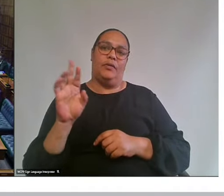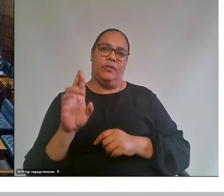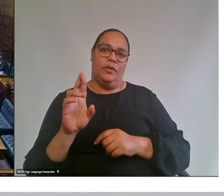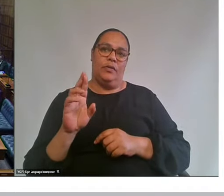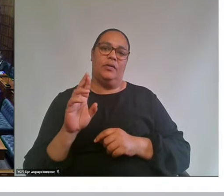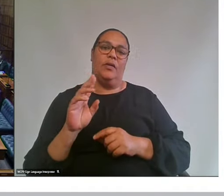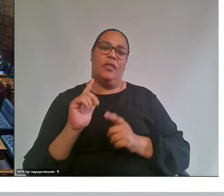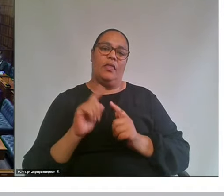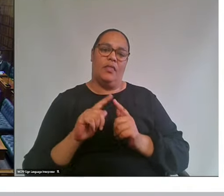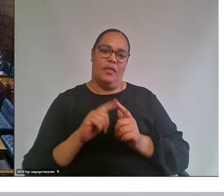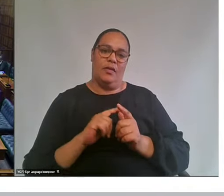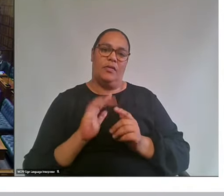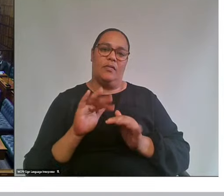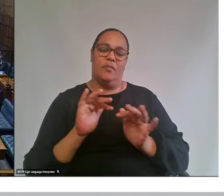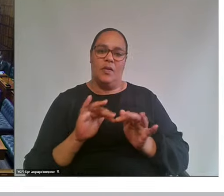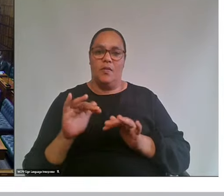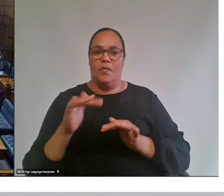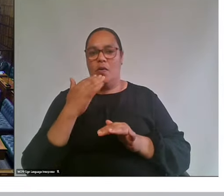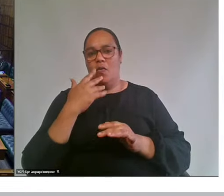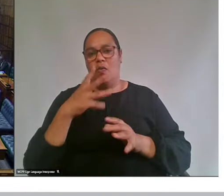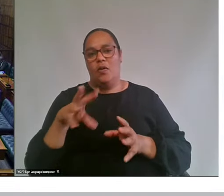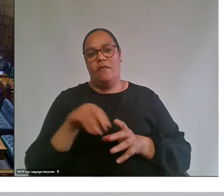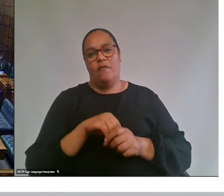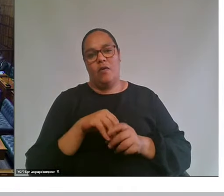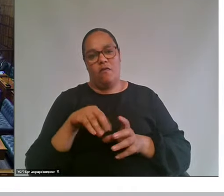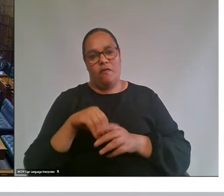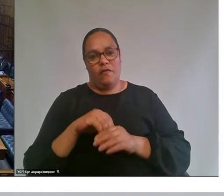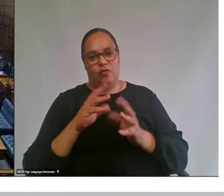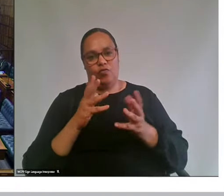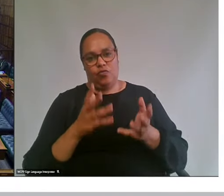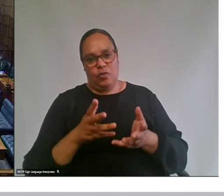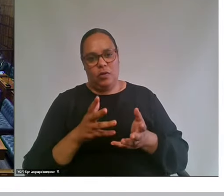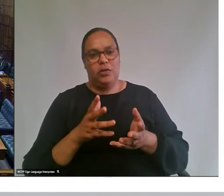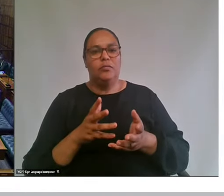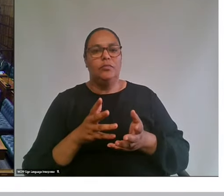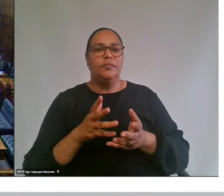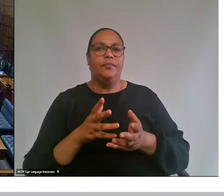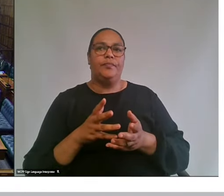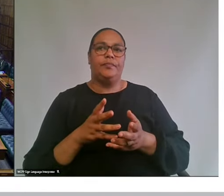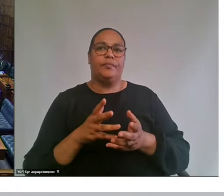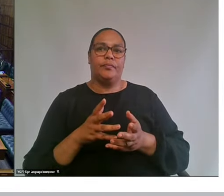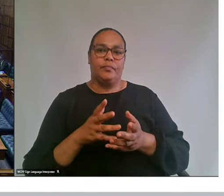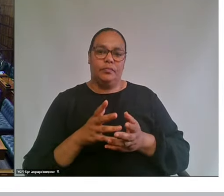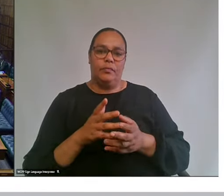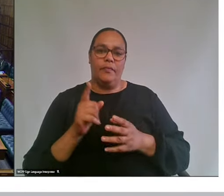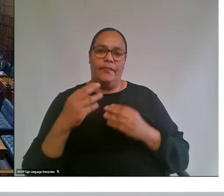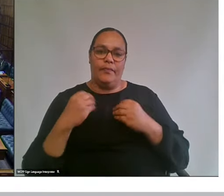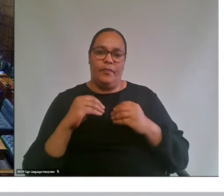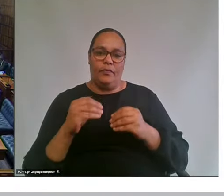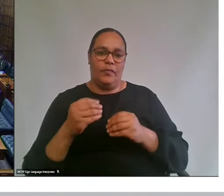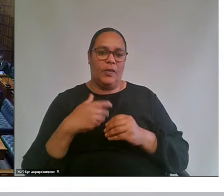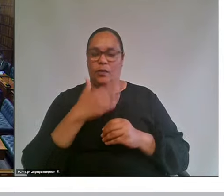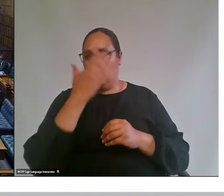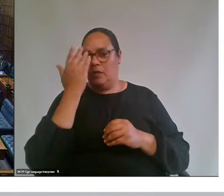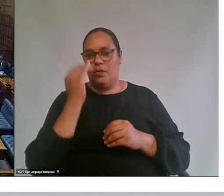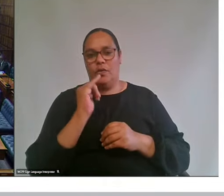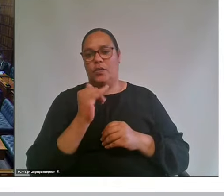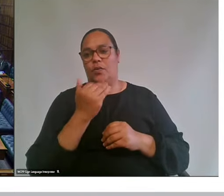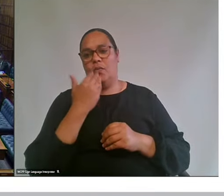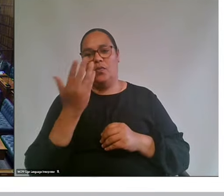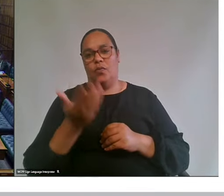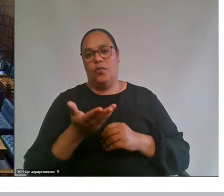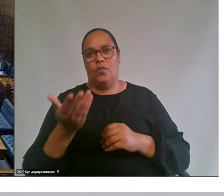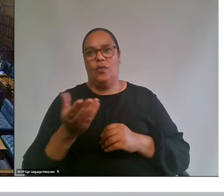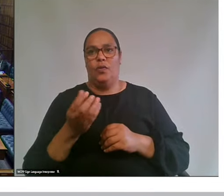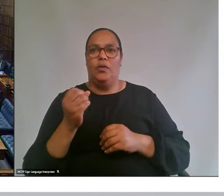then and the people that are involved in that uh business we don't know who they are you know